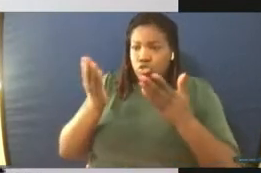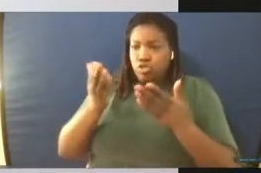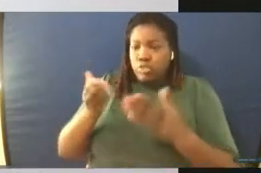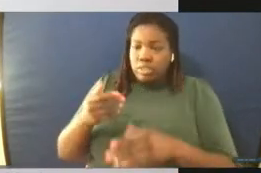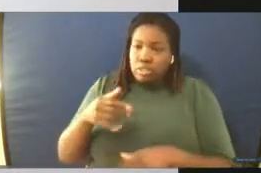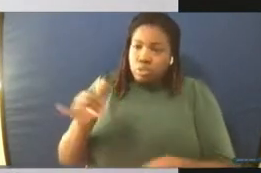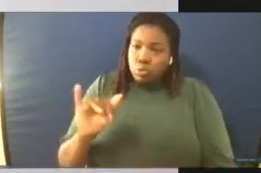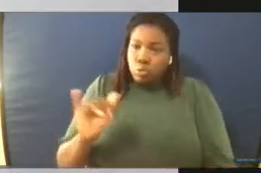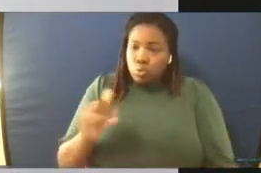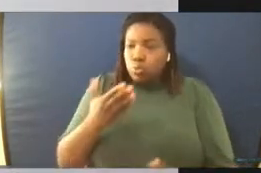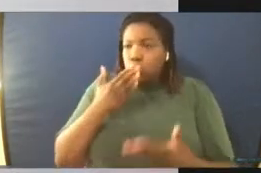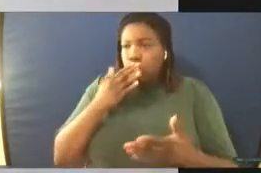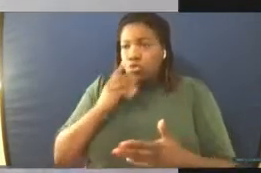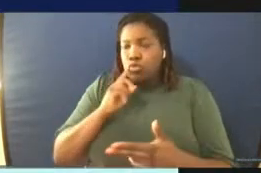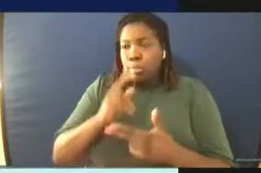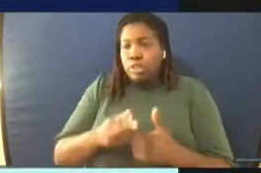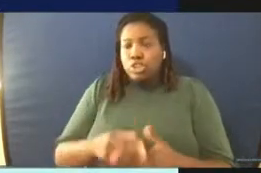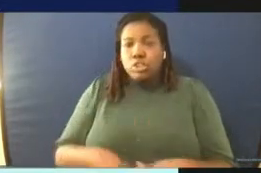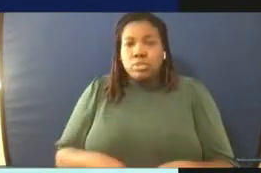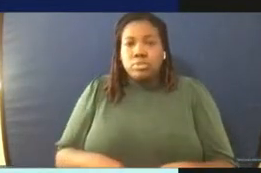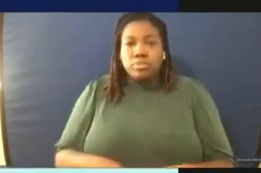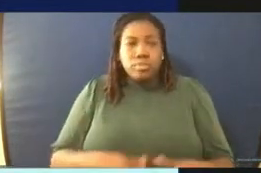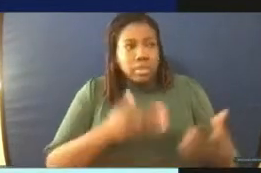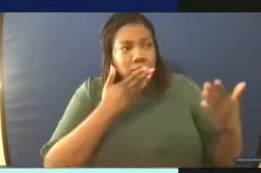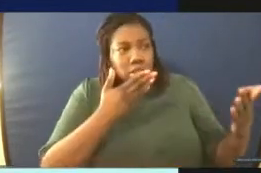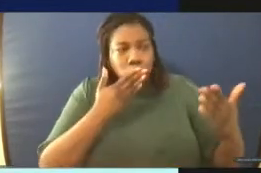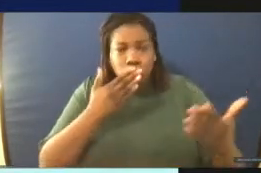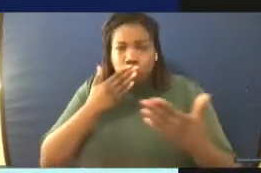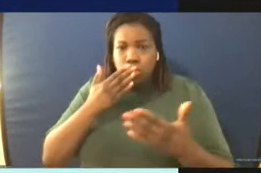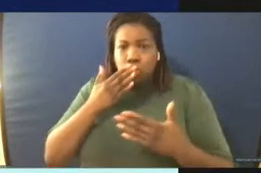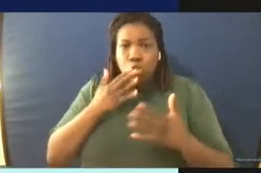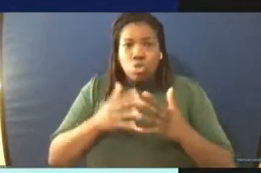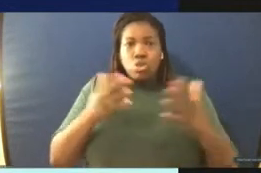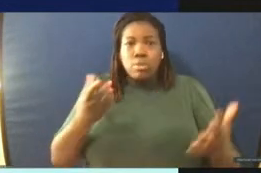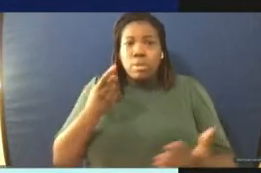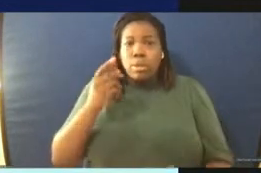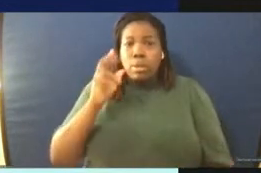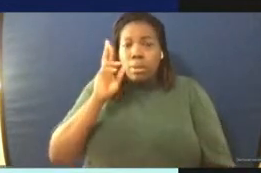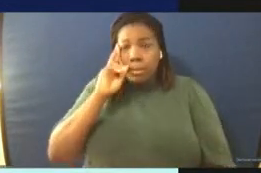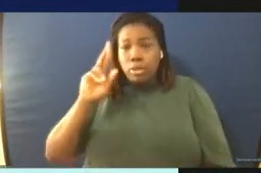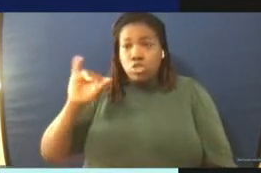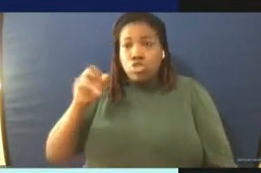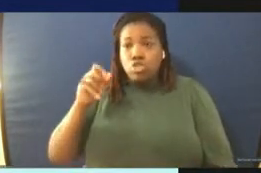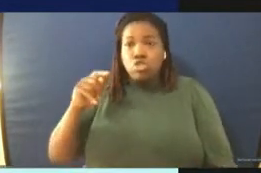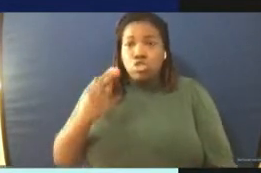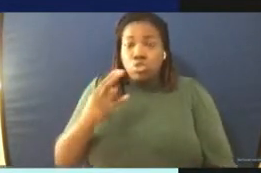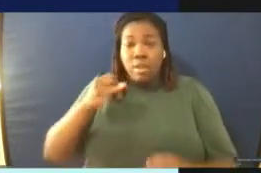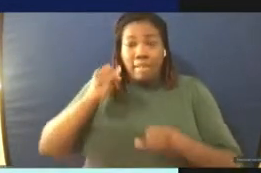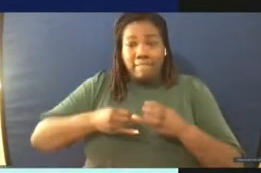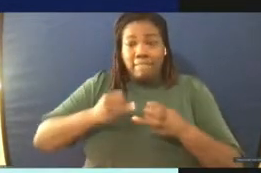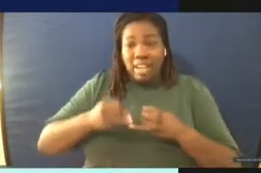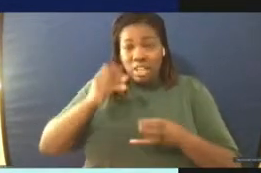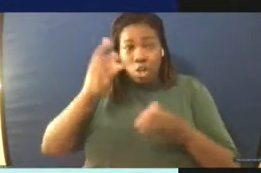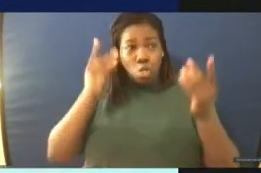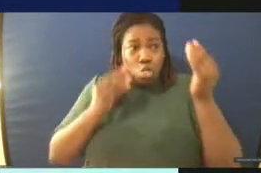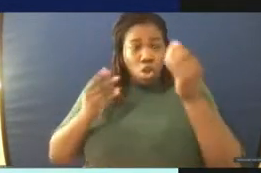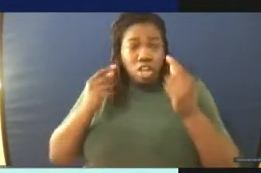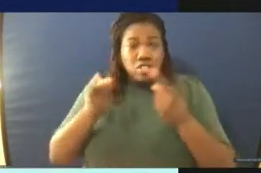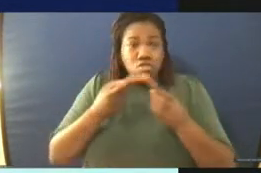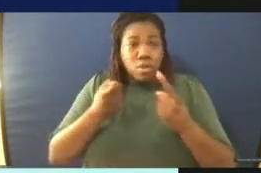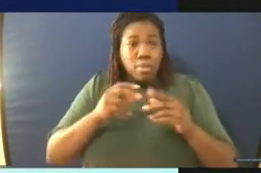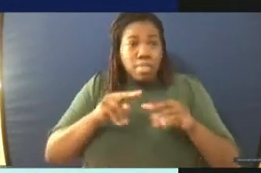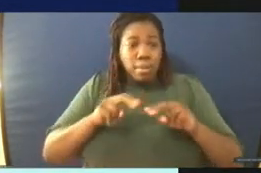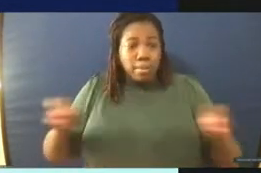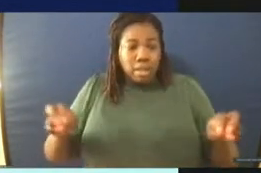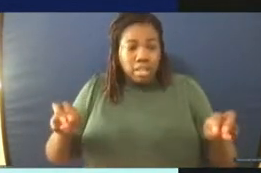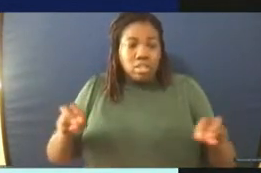you for bringing that up. Madam Chair. Thank you so much, Mr. Joseph. So if we could get final thoughts from our outstanding panelists, first to you, Dr.